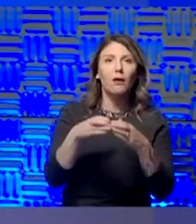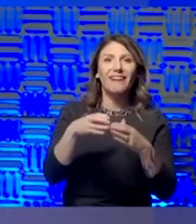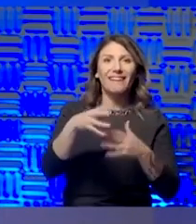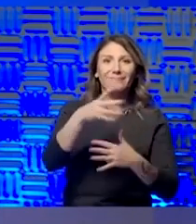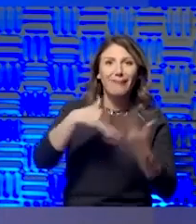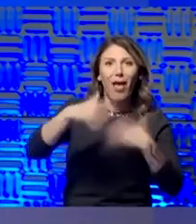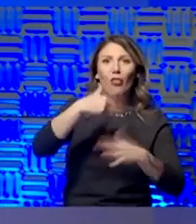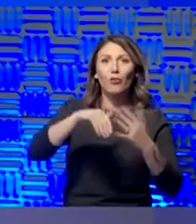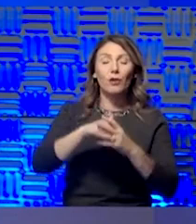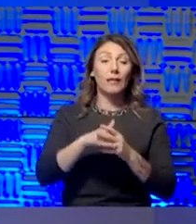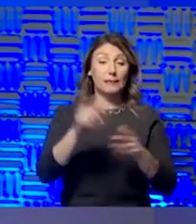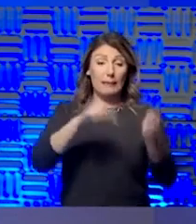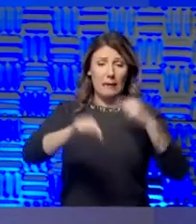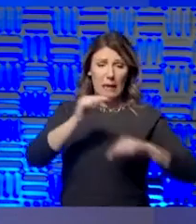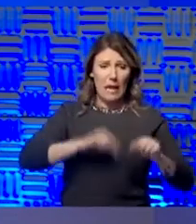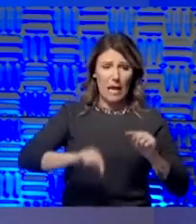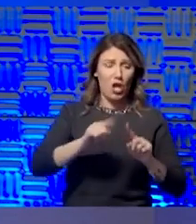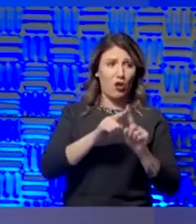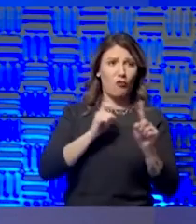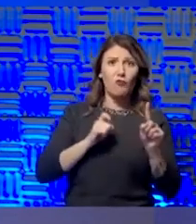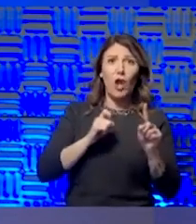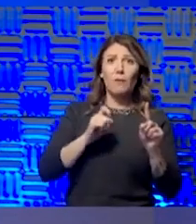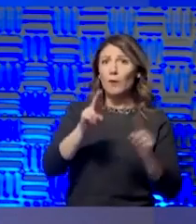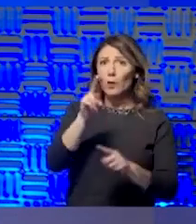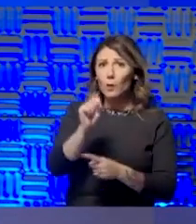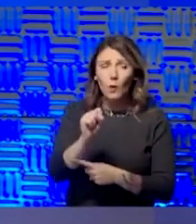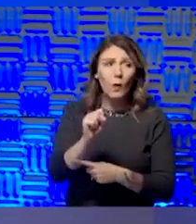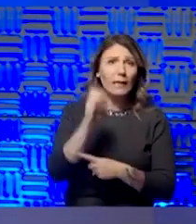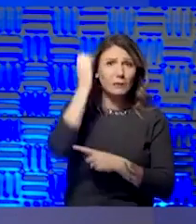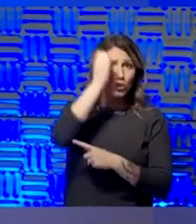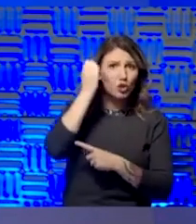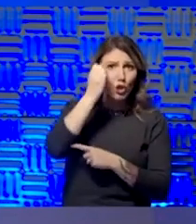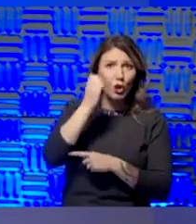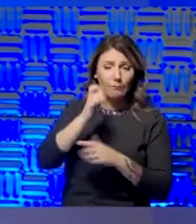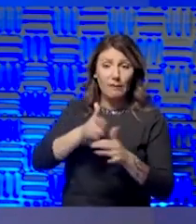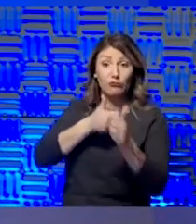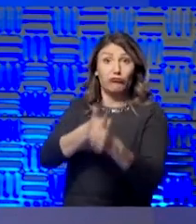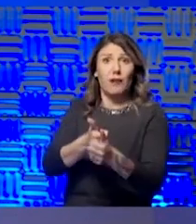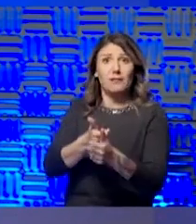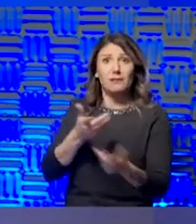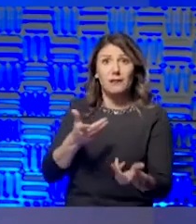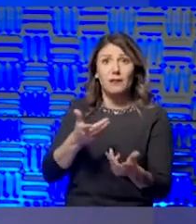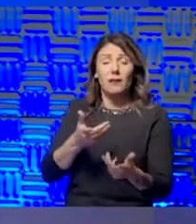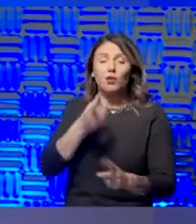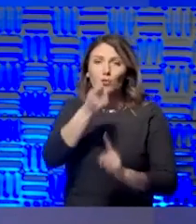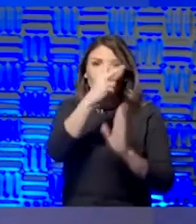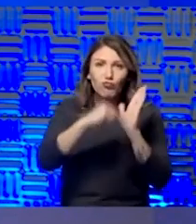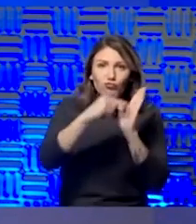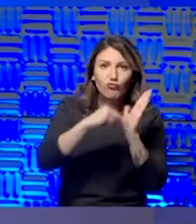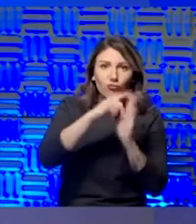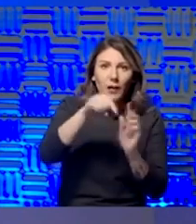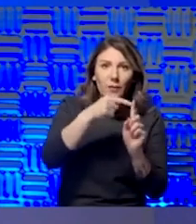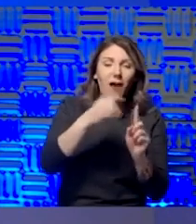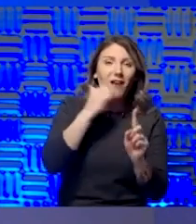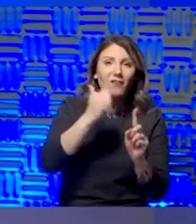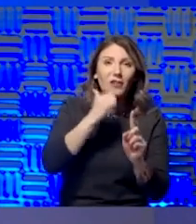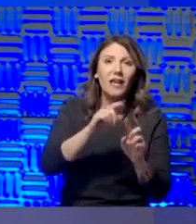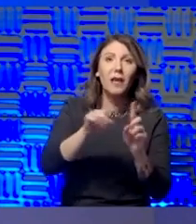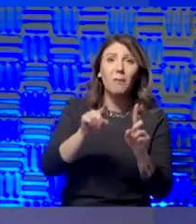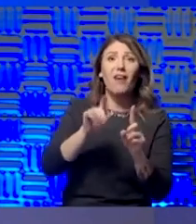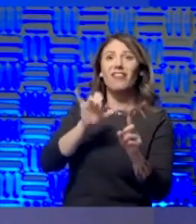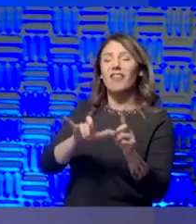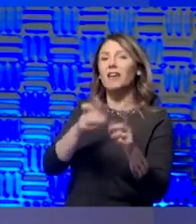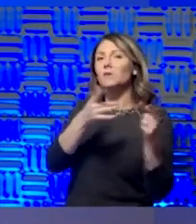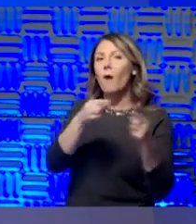U.S. back to tourists from Europe, things of that nature. So those are what you read about every day. It's just not blatantly said these are contact tracing, but that's what